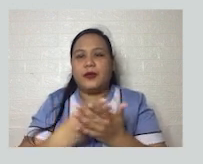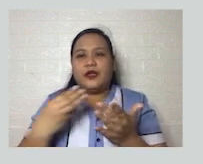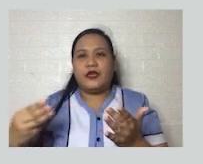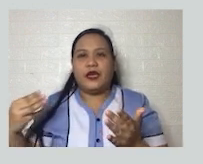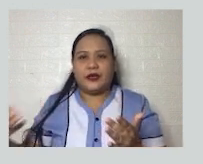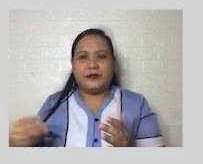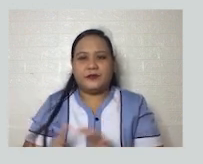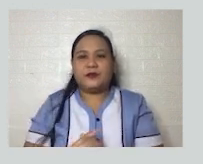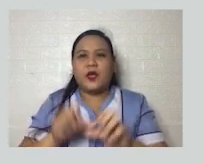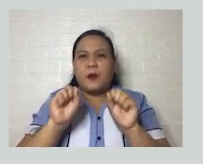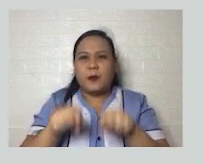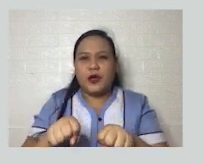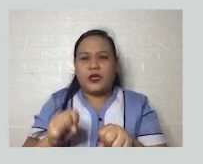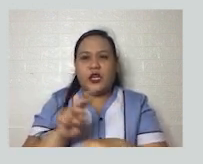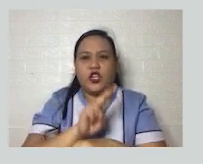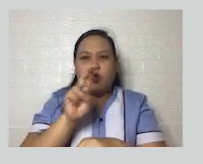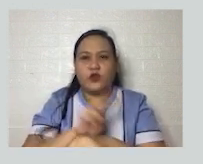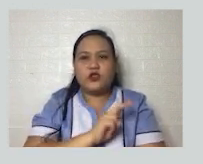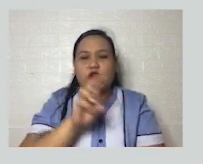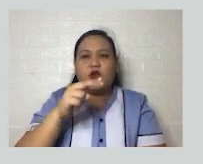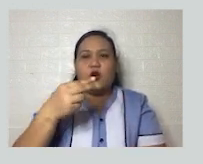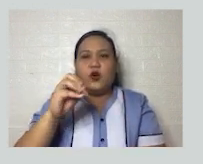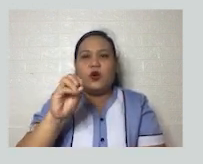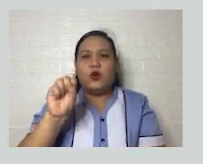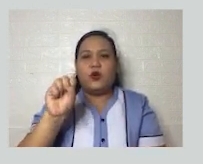to moisten the soil media.